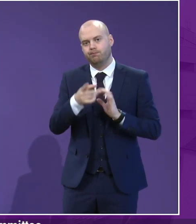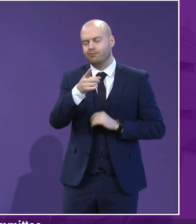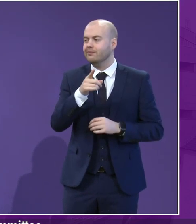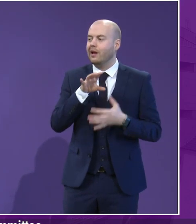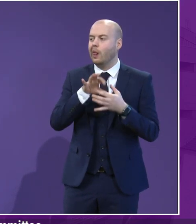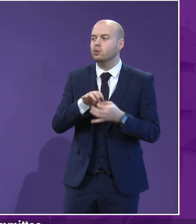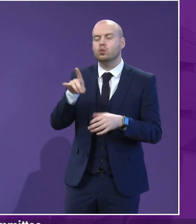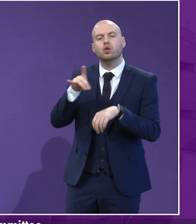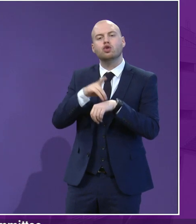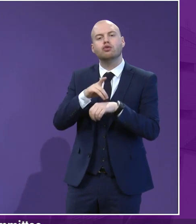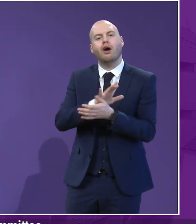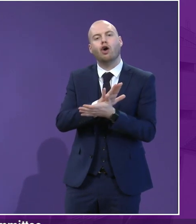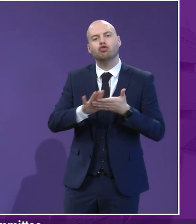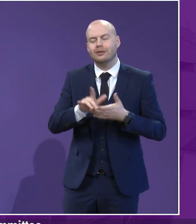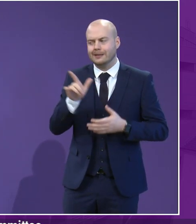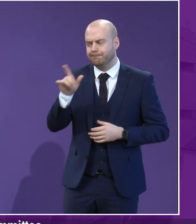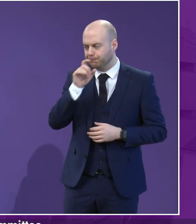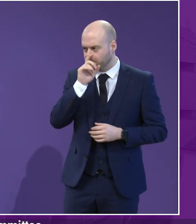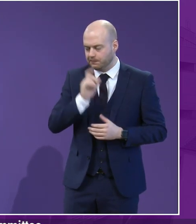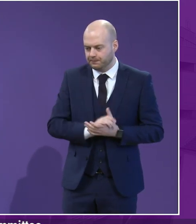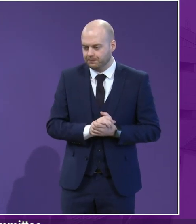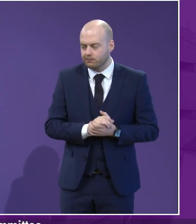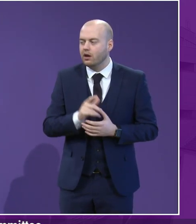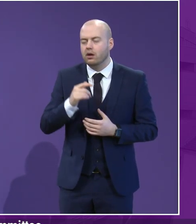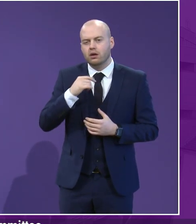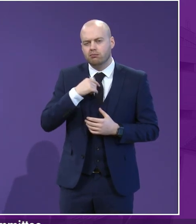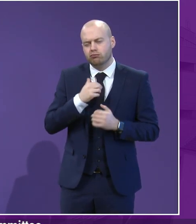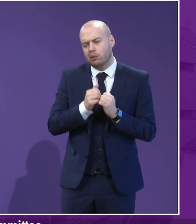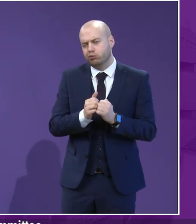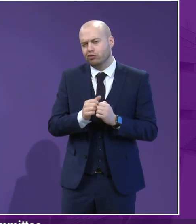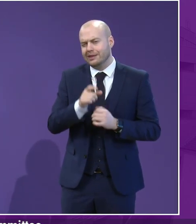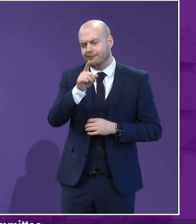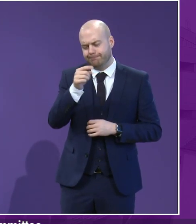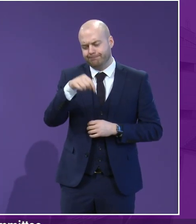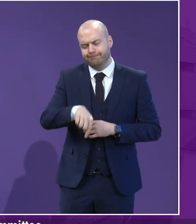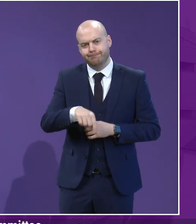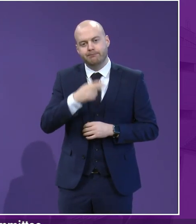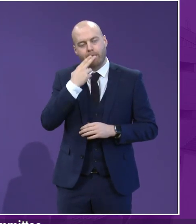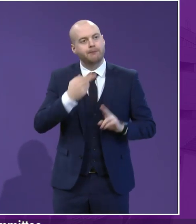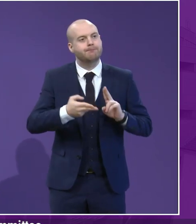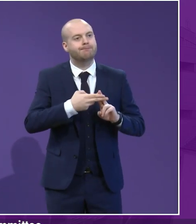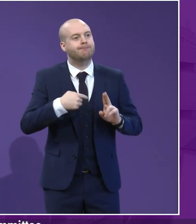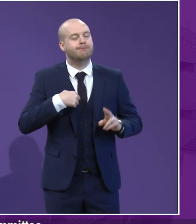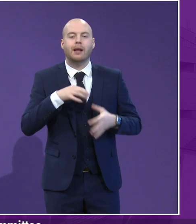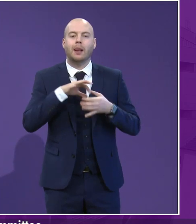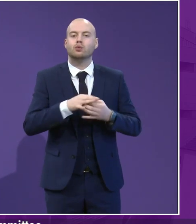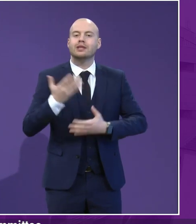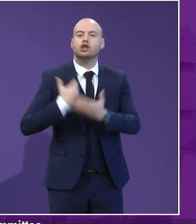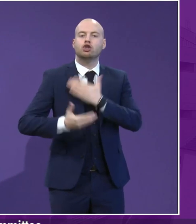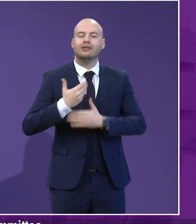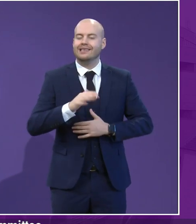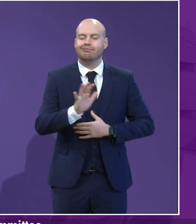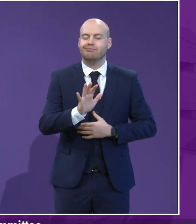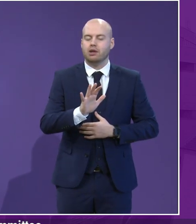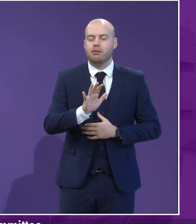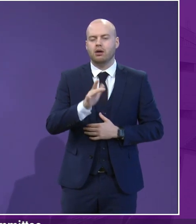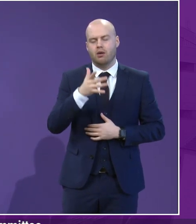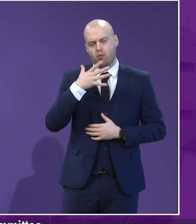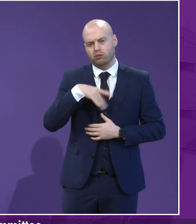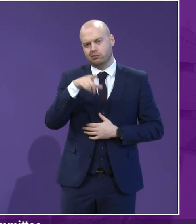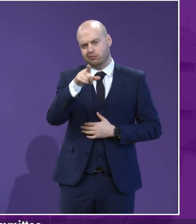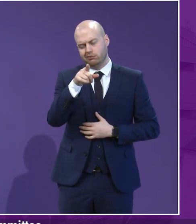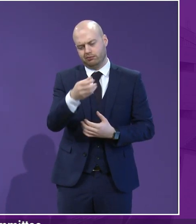is when it comes to supporting people properly. Jeremy, do you want to come back? Just a couple of quick questions, if I could. Again, just maybe